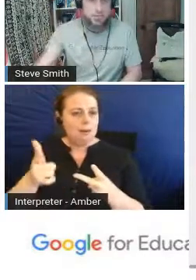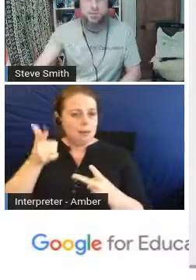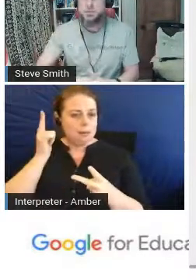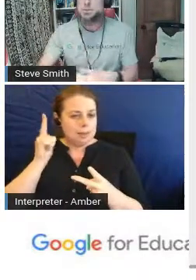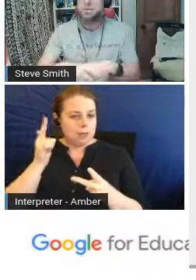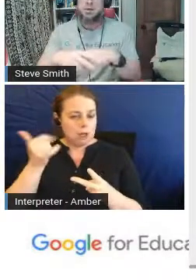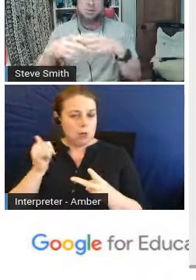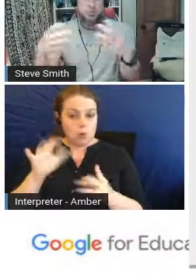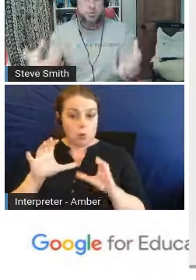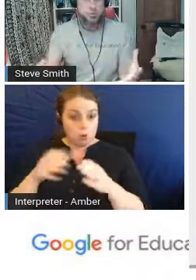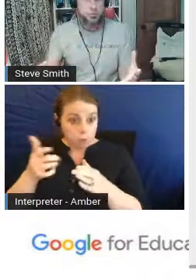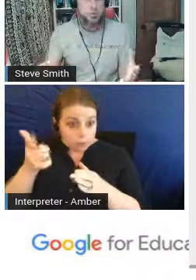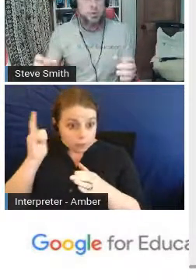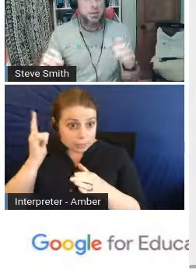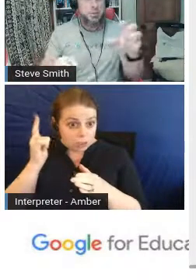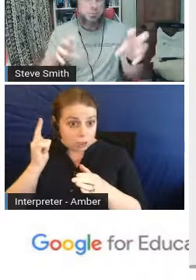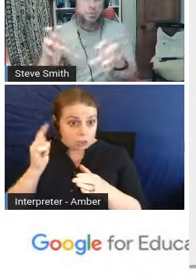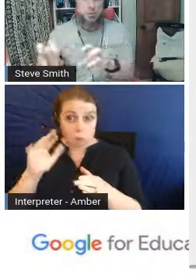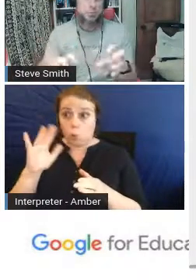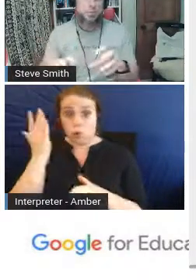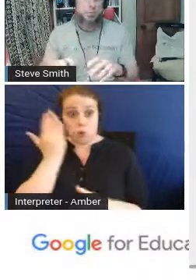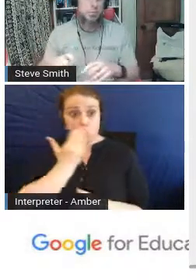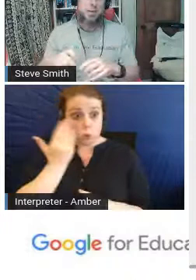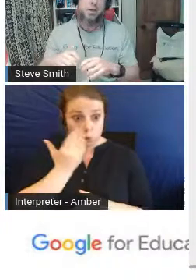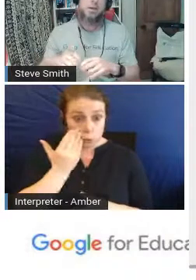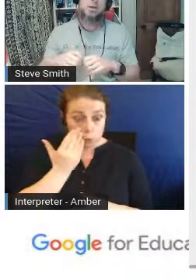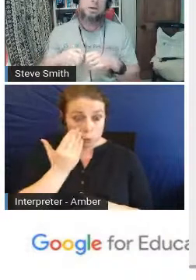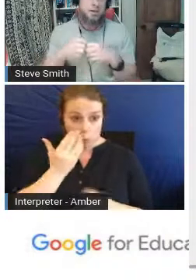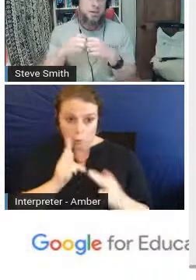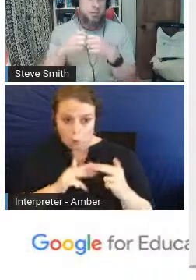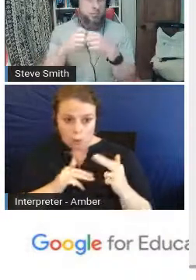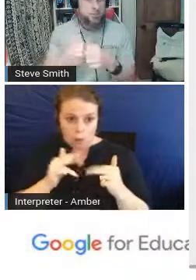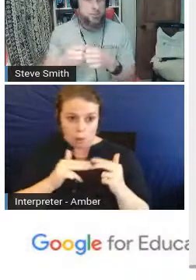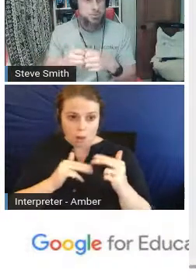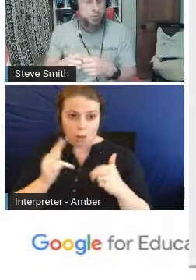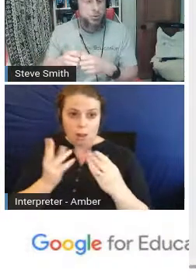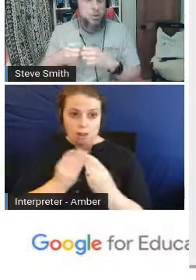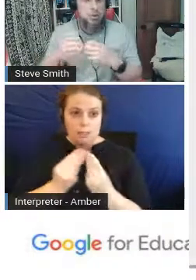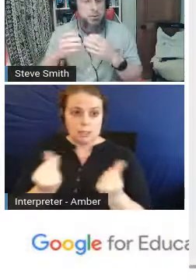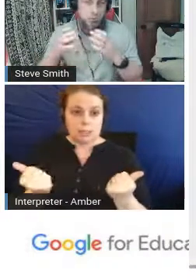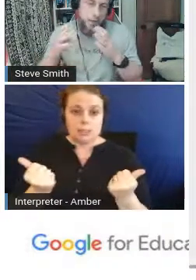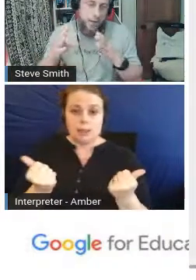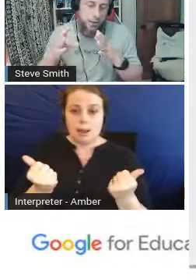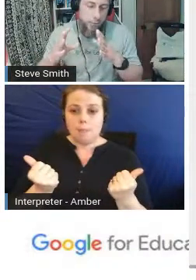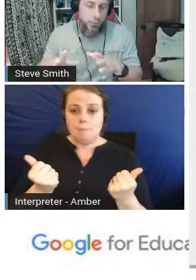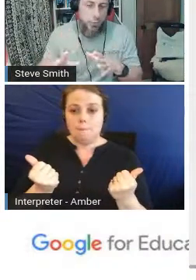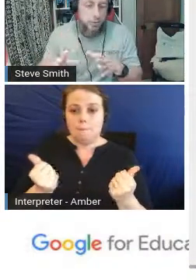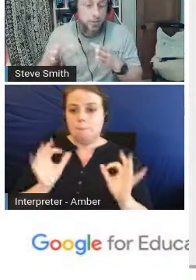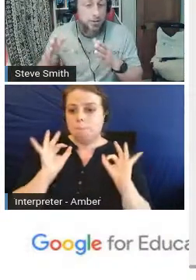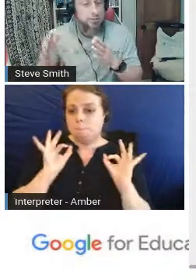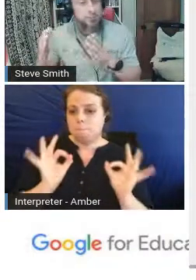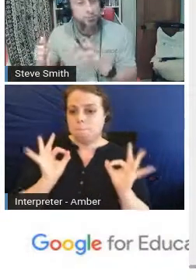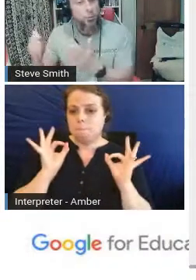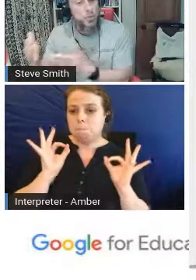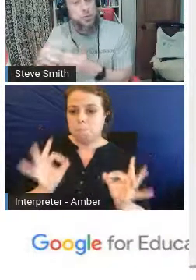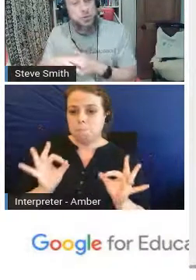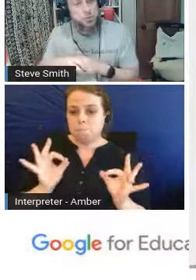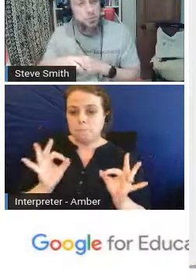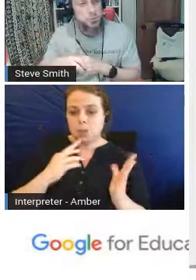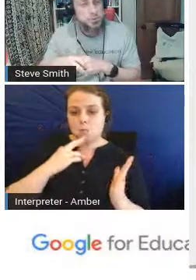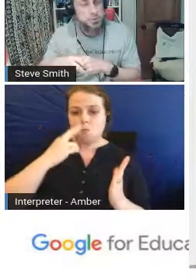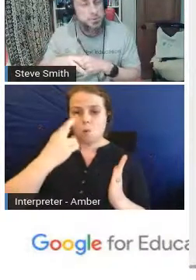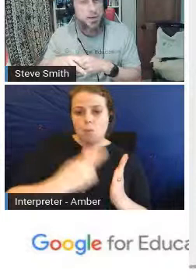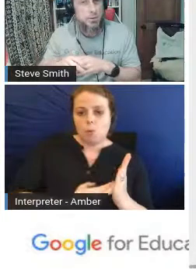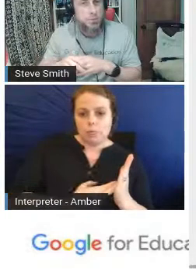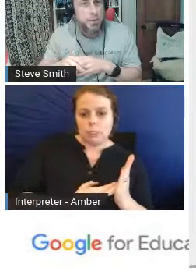group of teachers, for a school to build some bespoke reporting for their